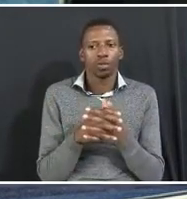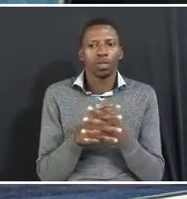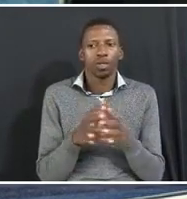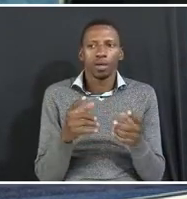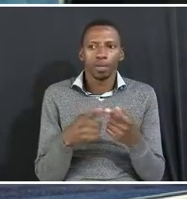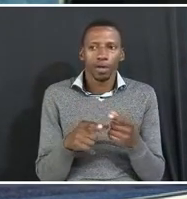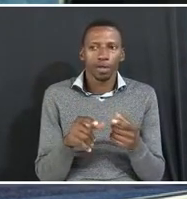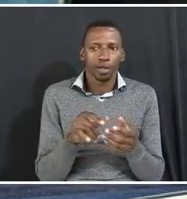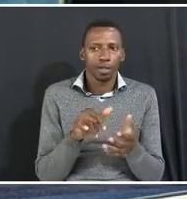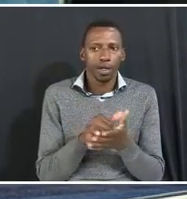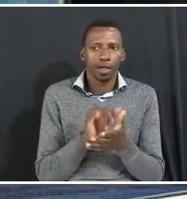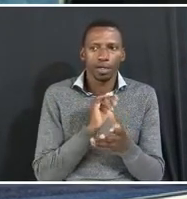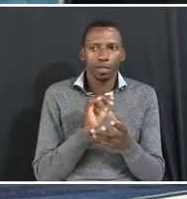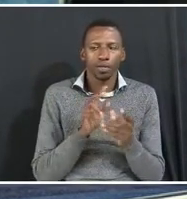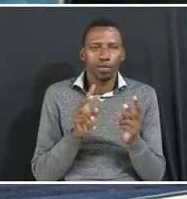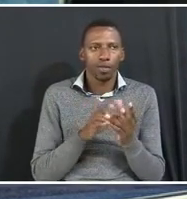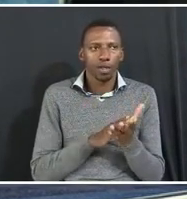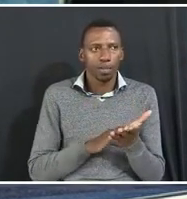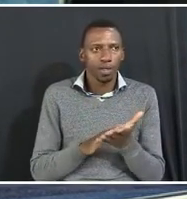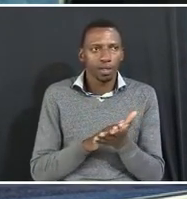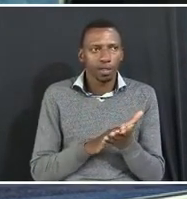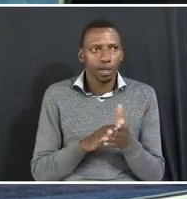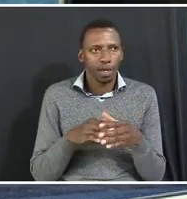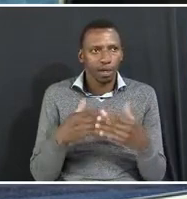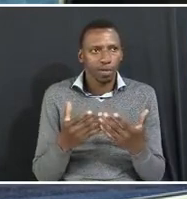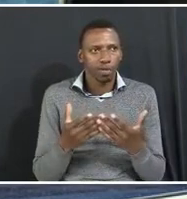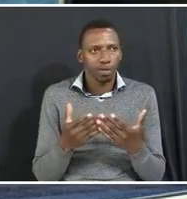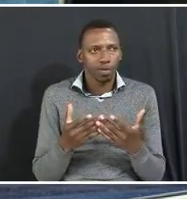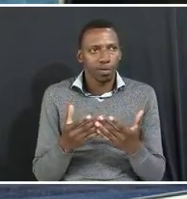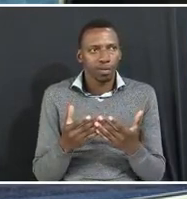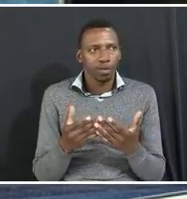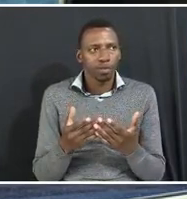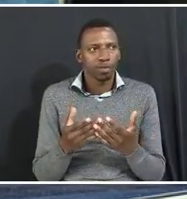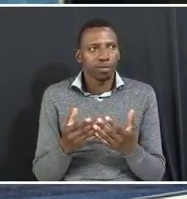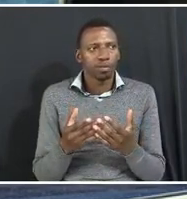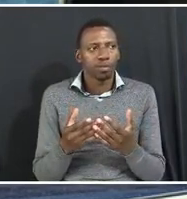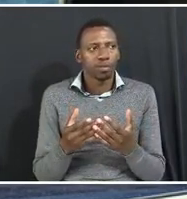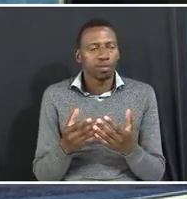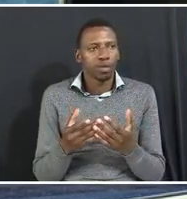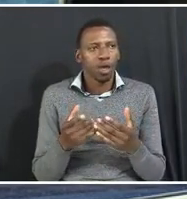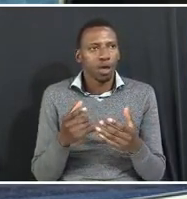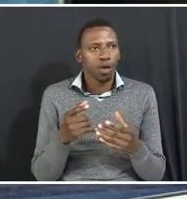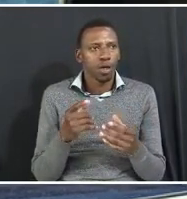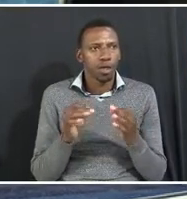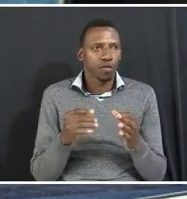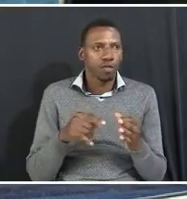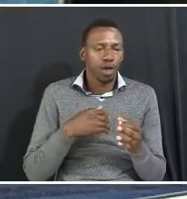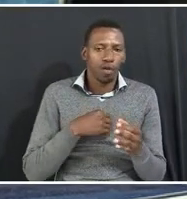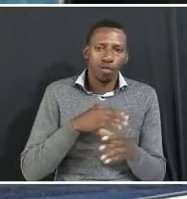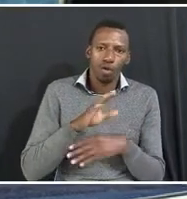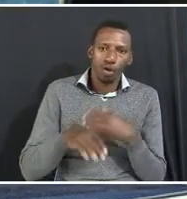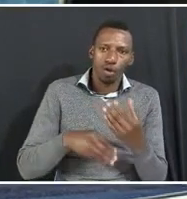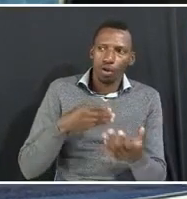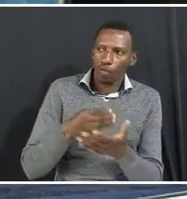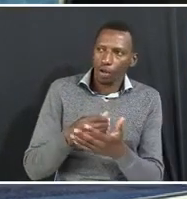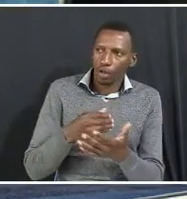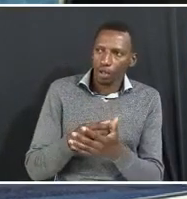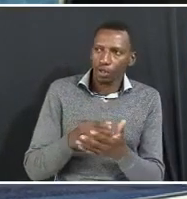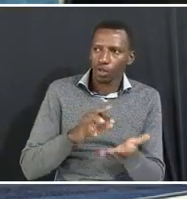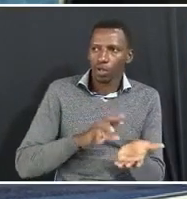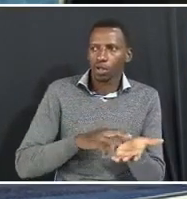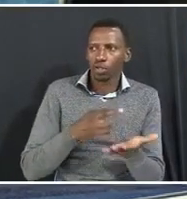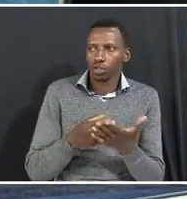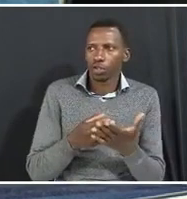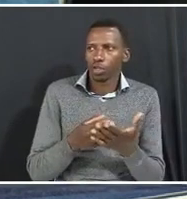that is too basic. Basic in the sense that assume we had all the financial resources that we require for our functions, but there's